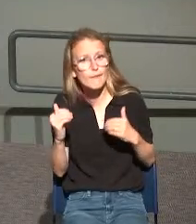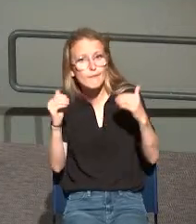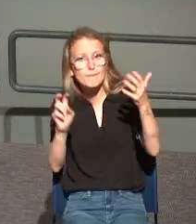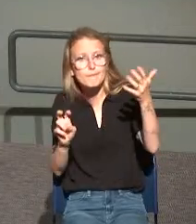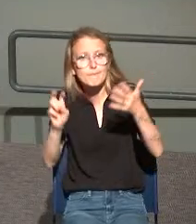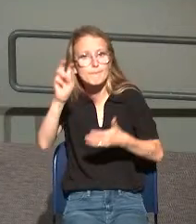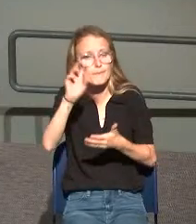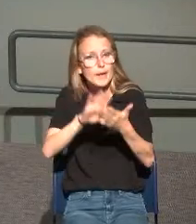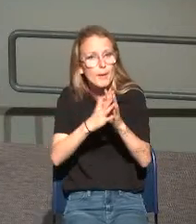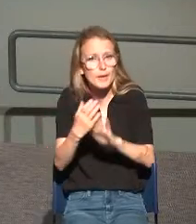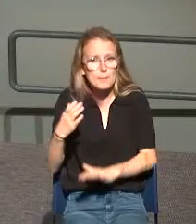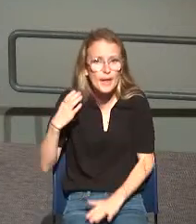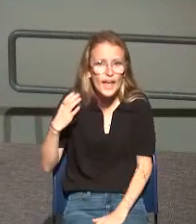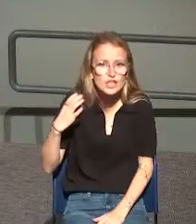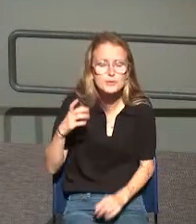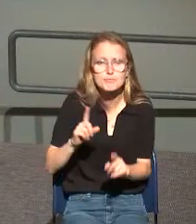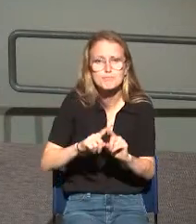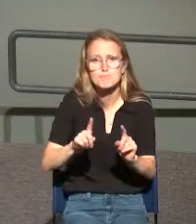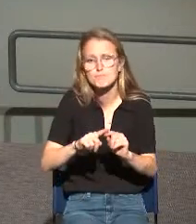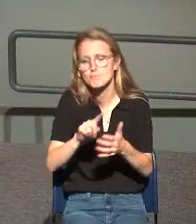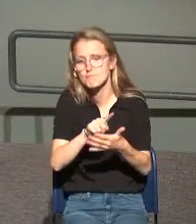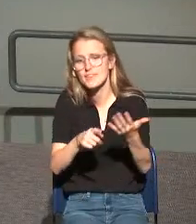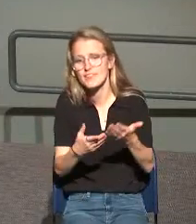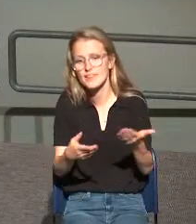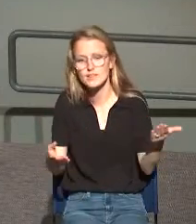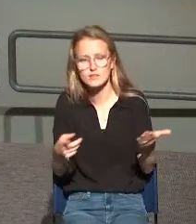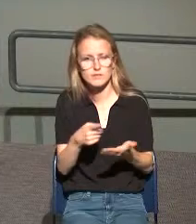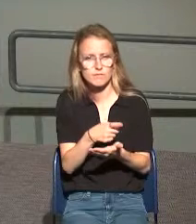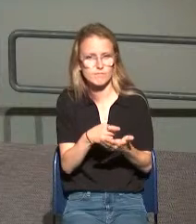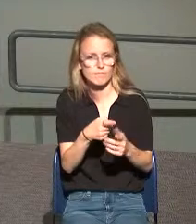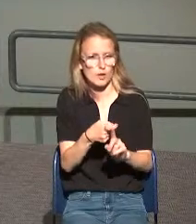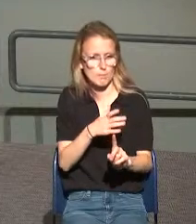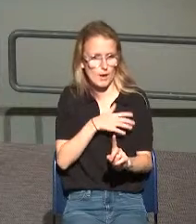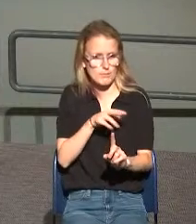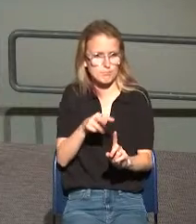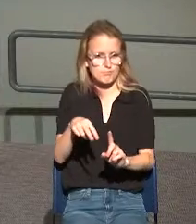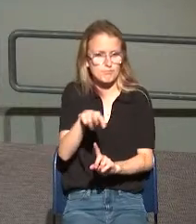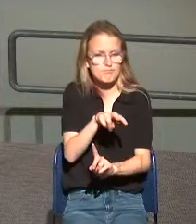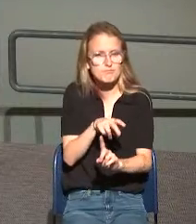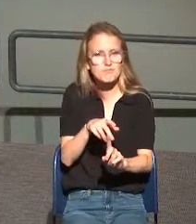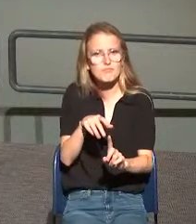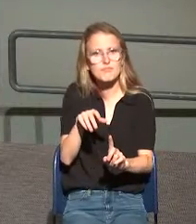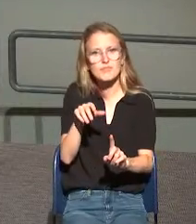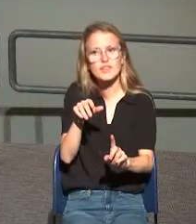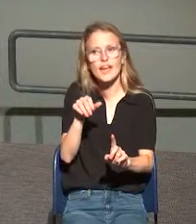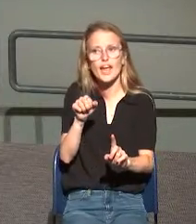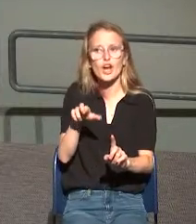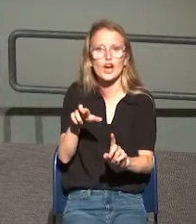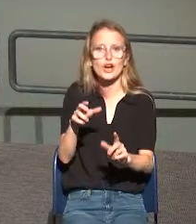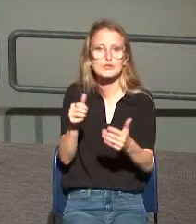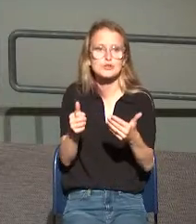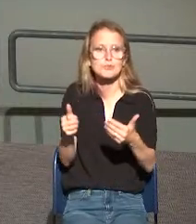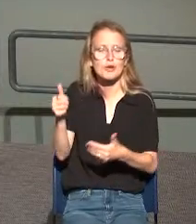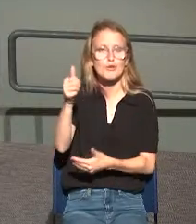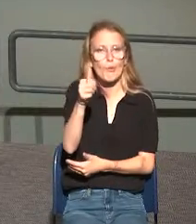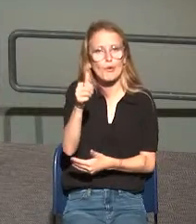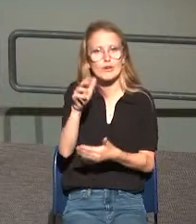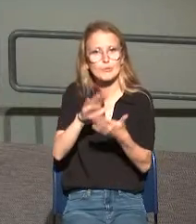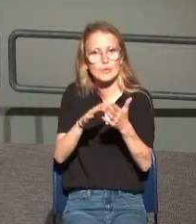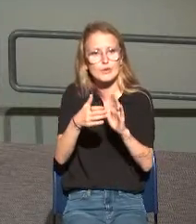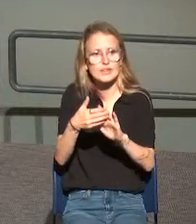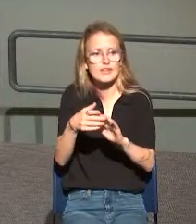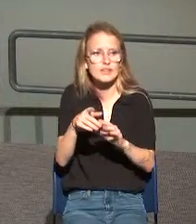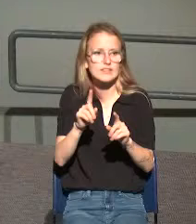and that sort of a thing. So from what I can see, the air superiority community, like the F-15. The F-15 air